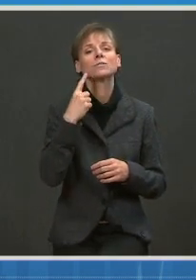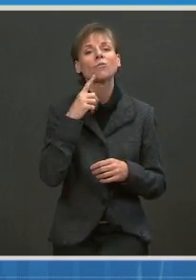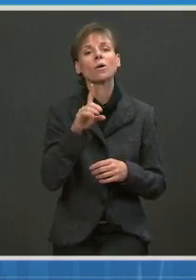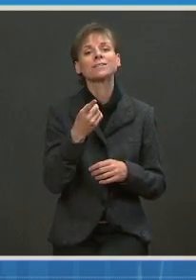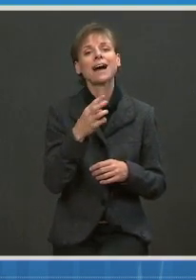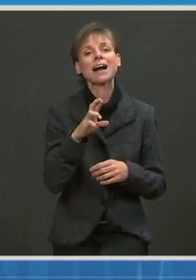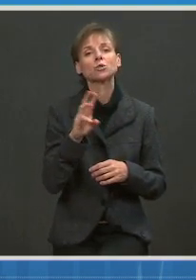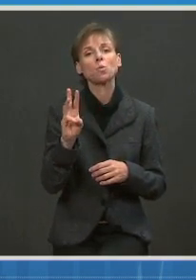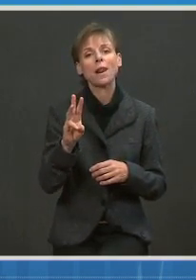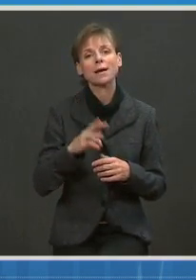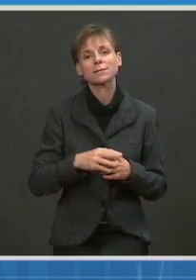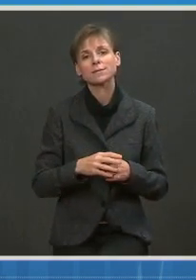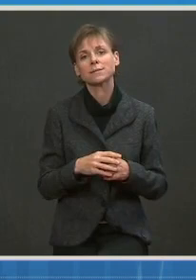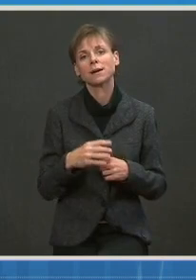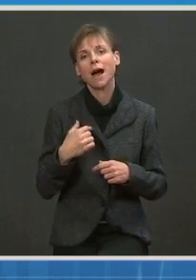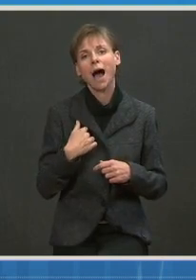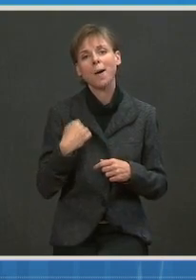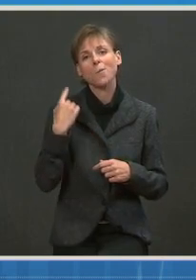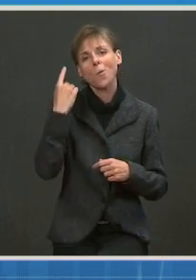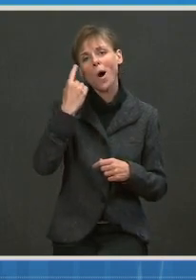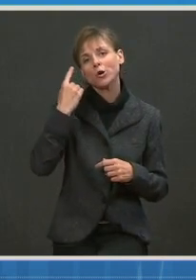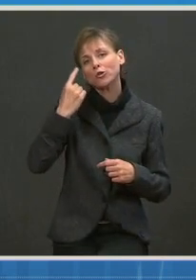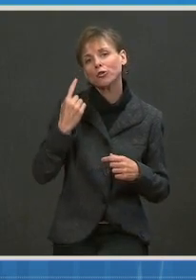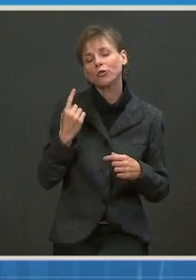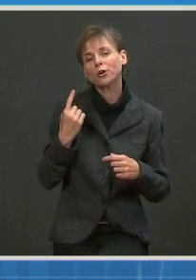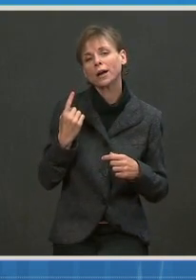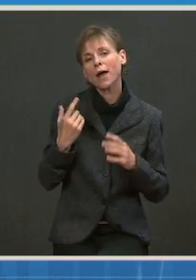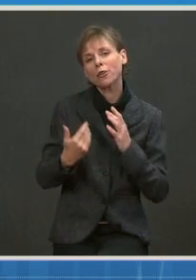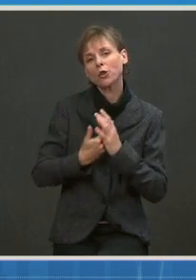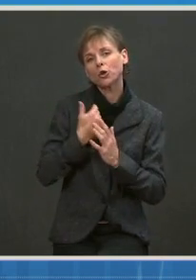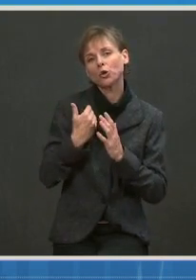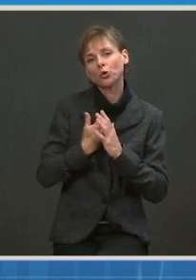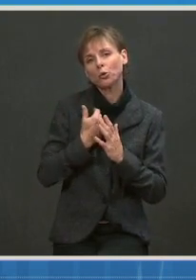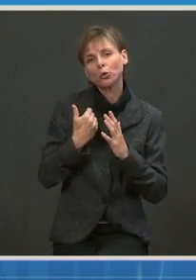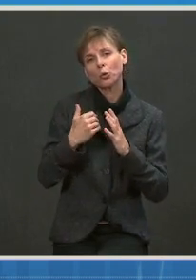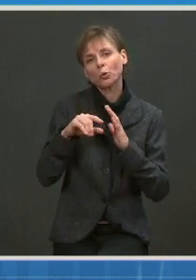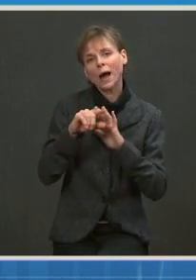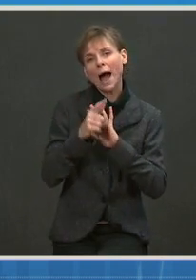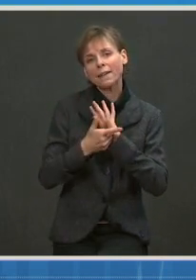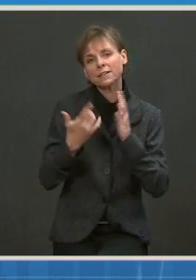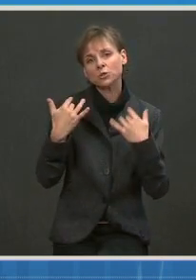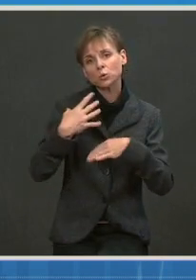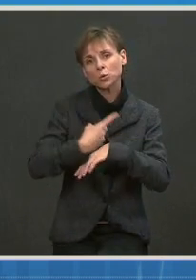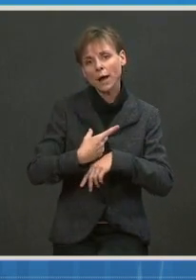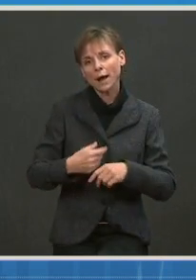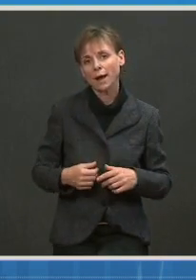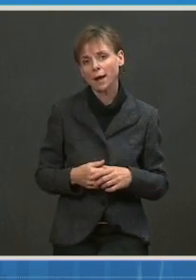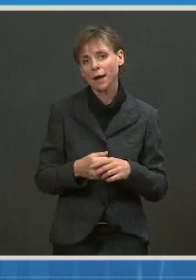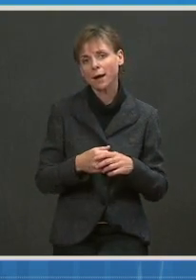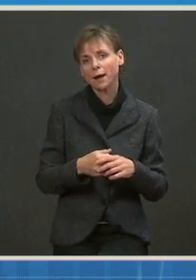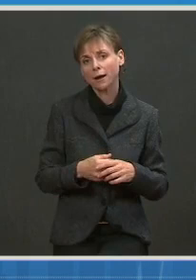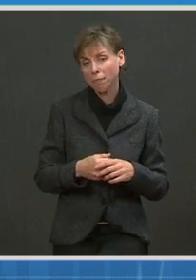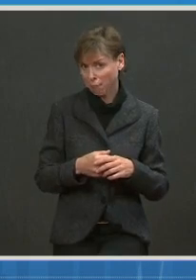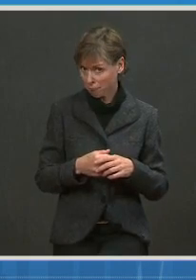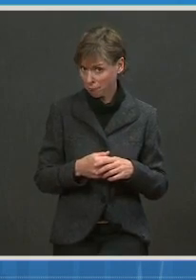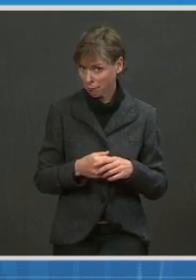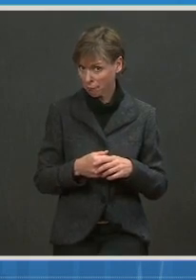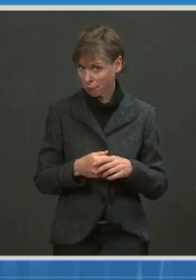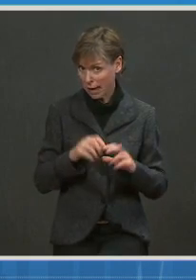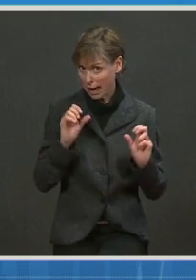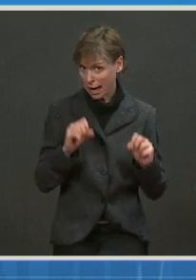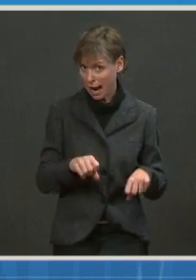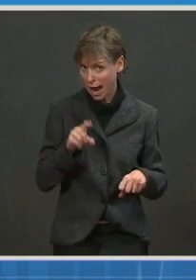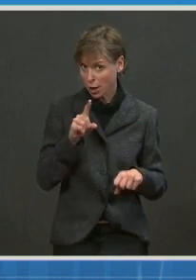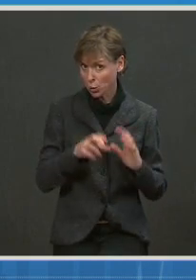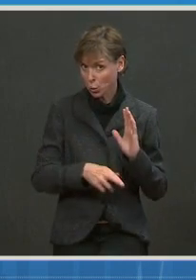Walensky. And I was just wondering, with the new guidance today, could you please review,